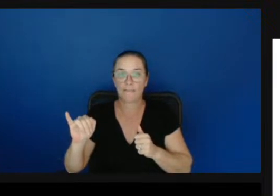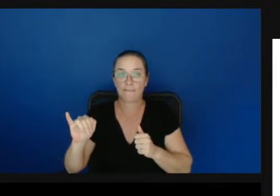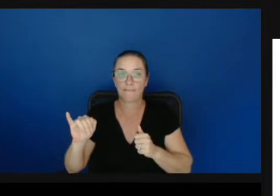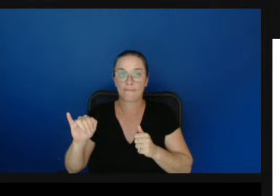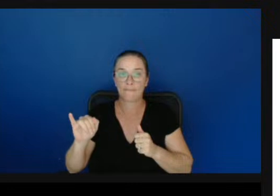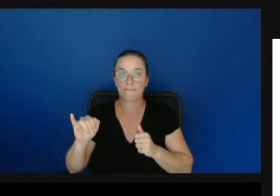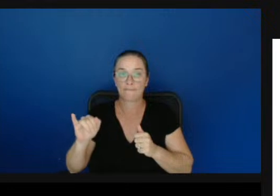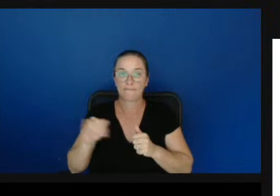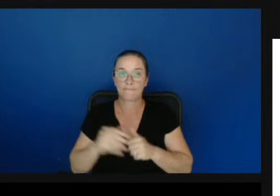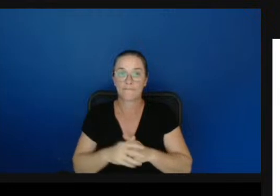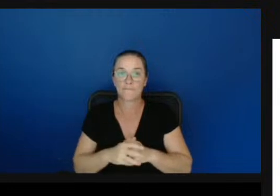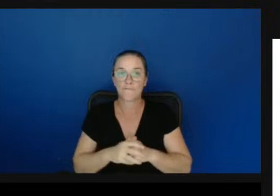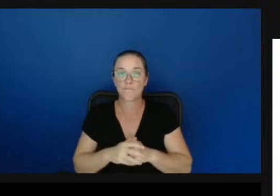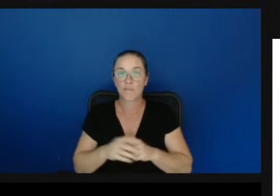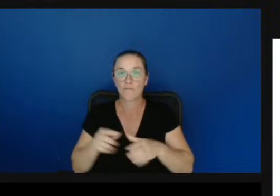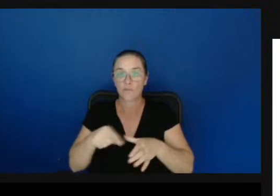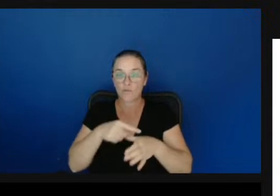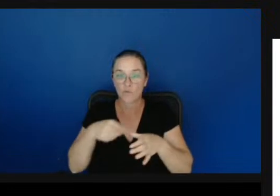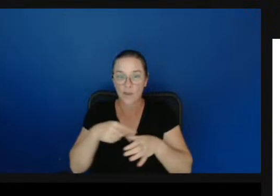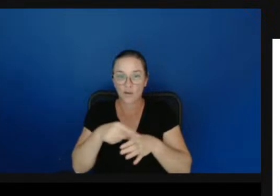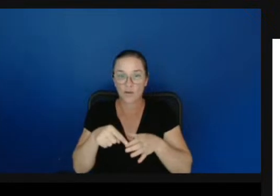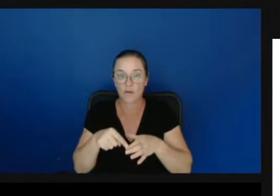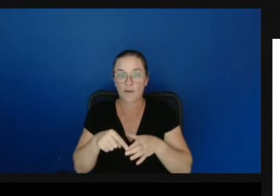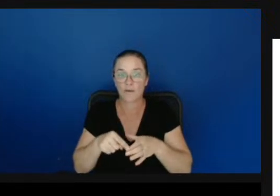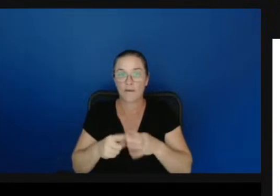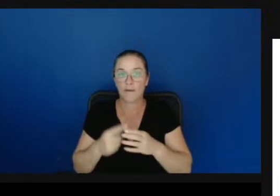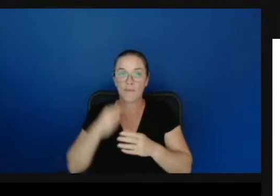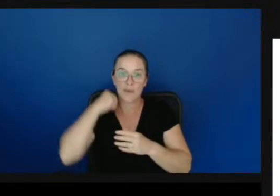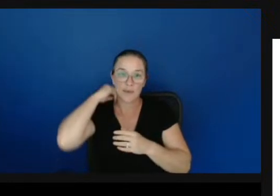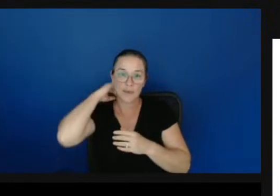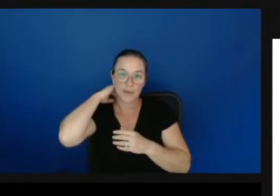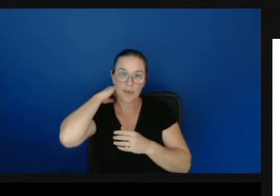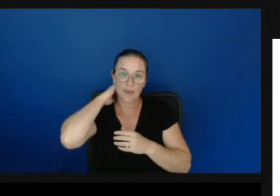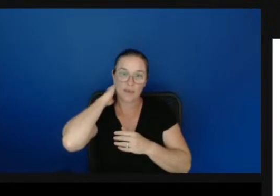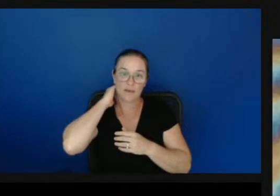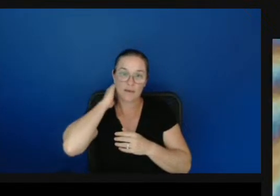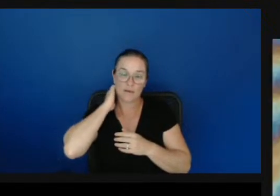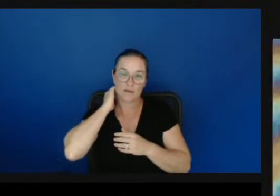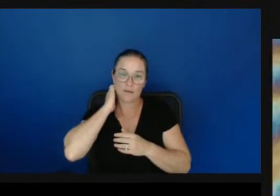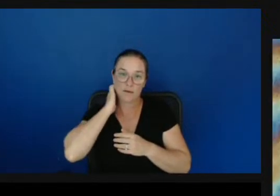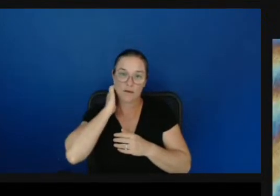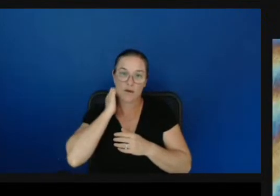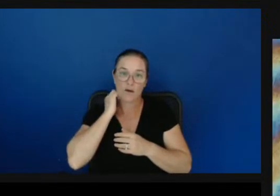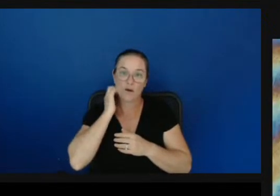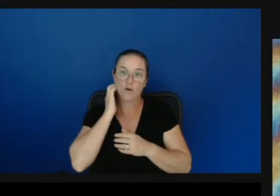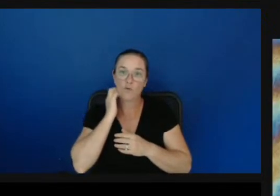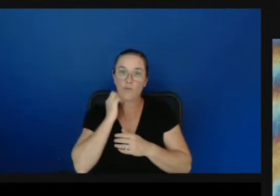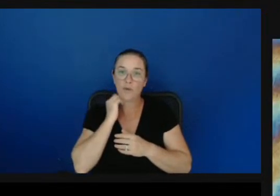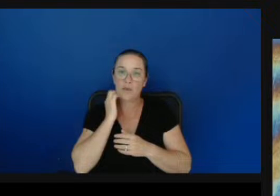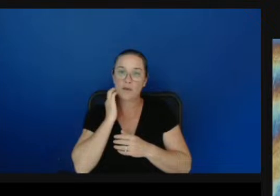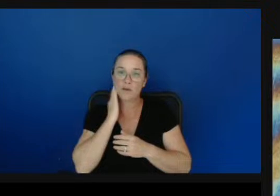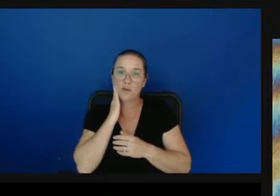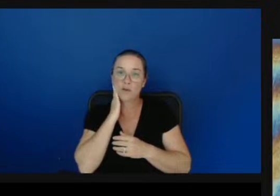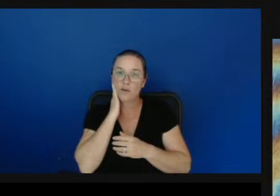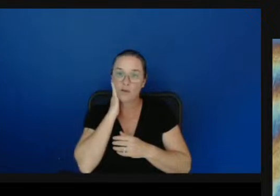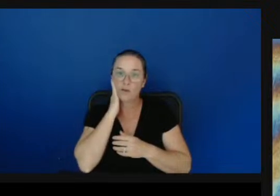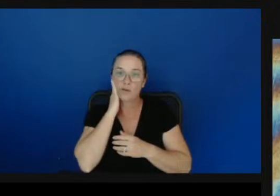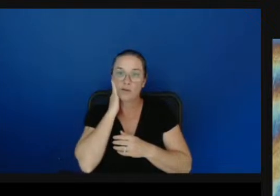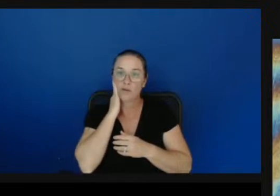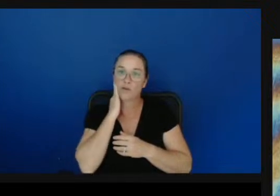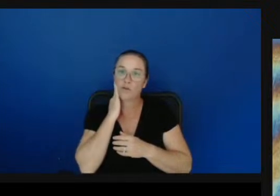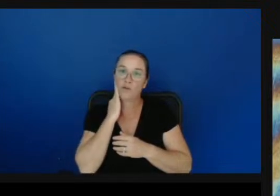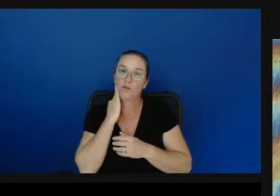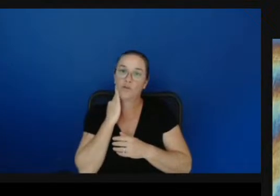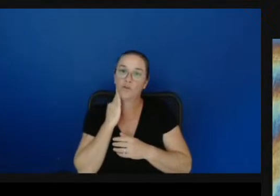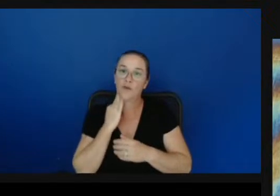as far as Makalapui crater. Right, so just to refresh on this graph, that's over here. Right, so perhaps that